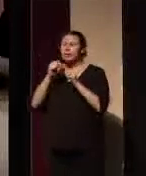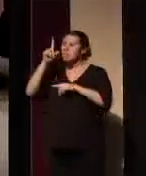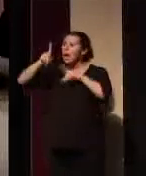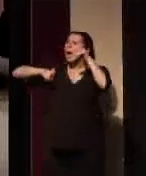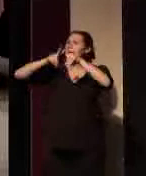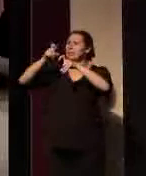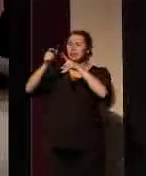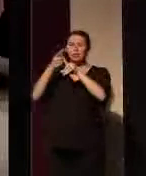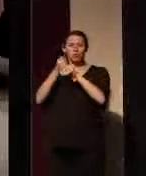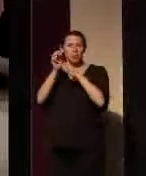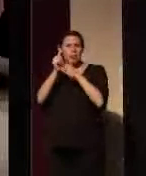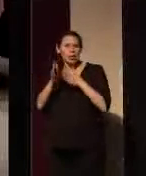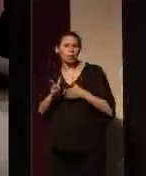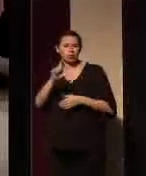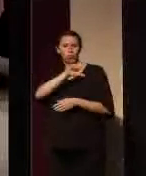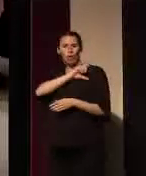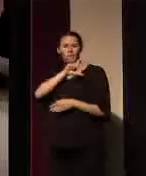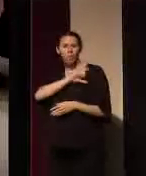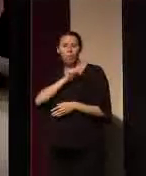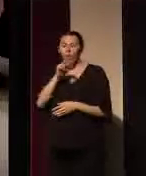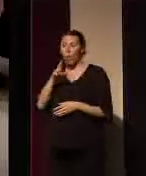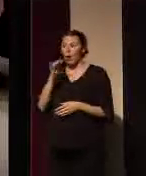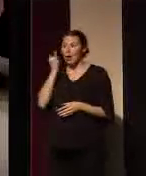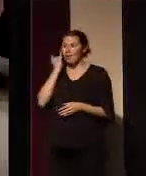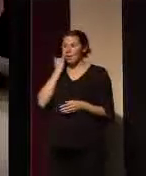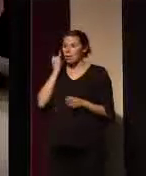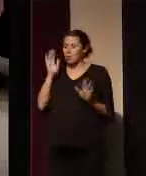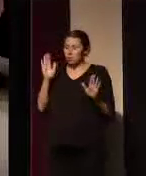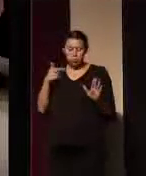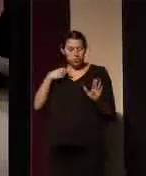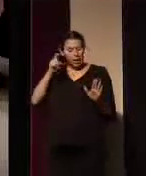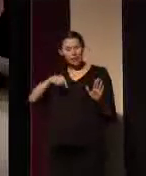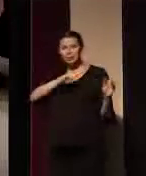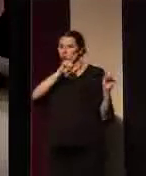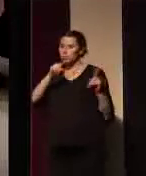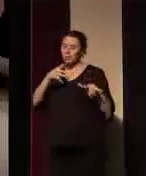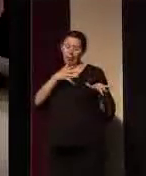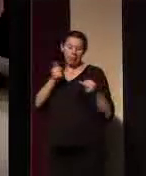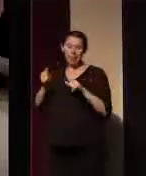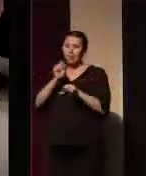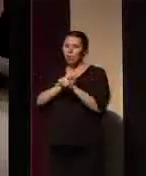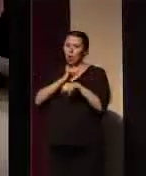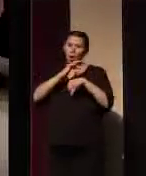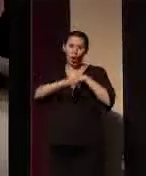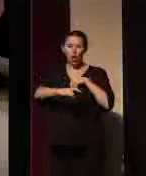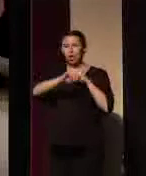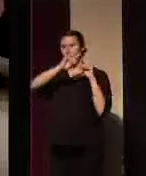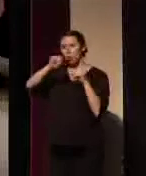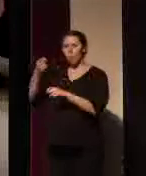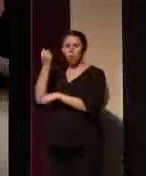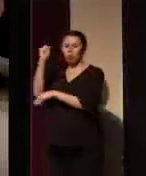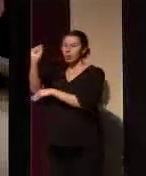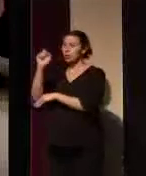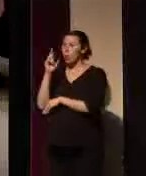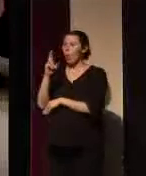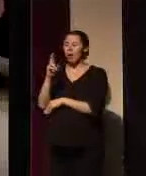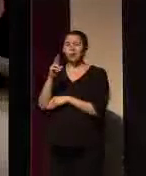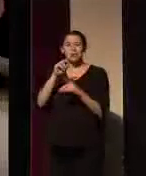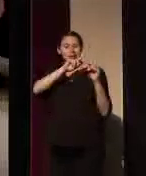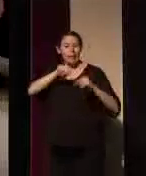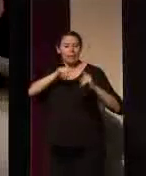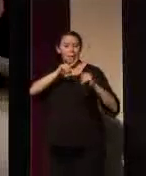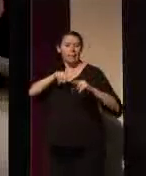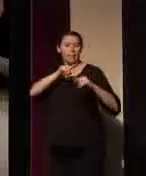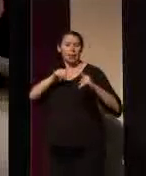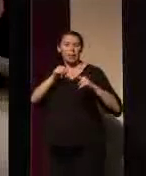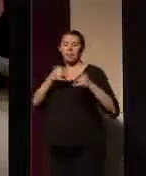your law enforcement, or if that's gonna make you leave work early to go to a protest, or whether that's just going to make you keep coming out to forums like this